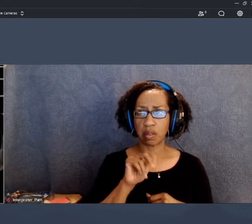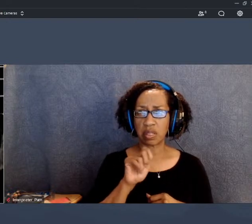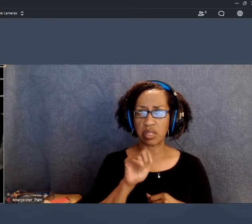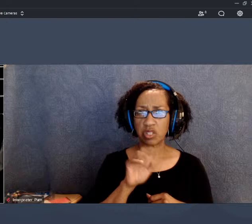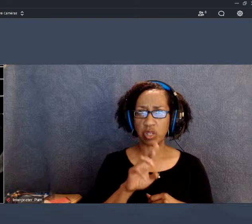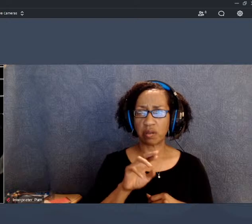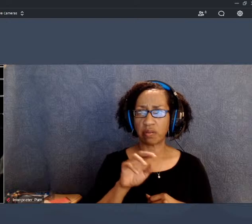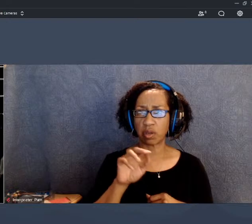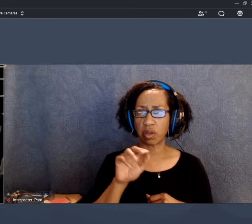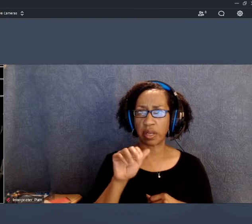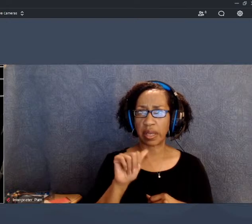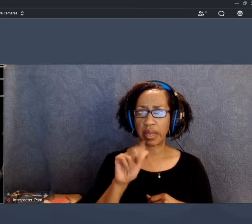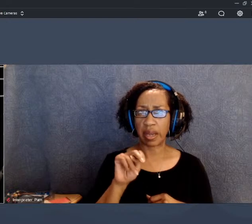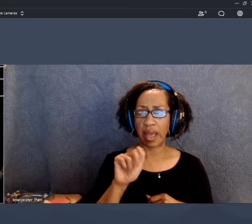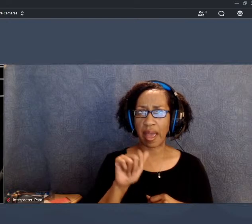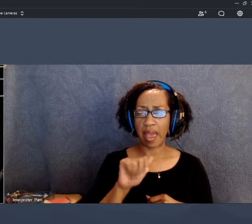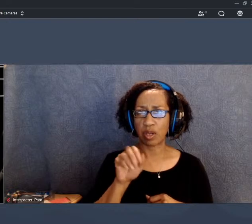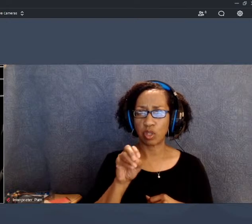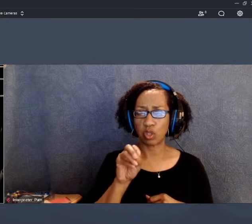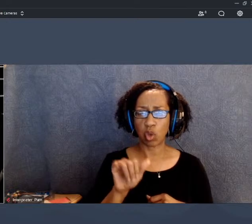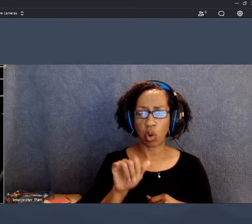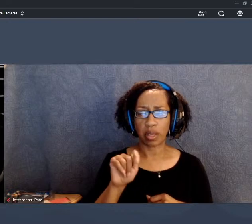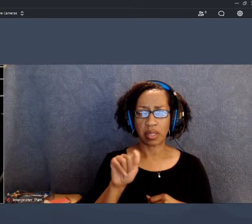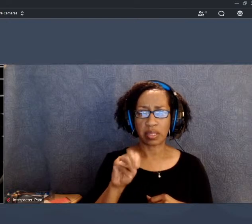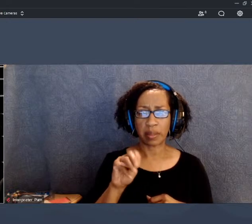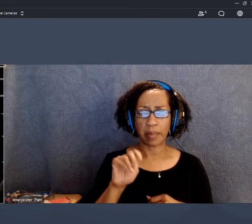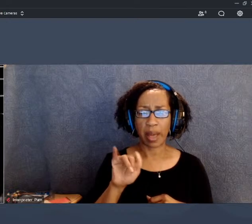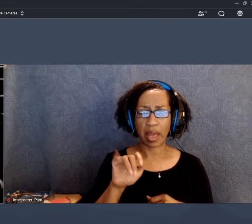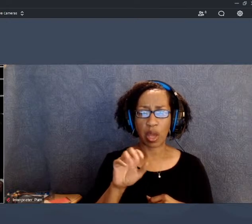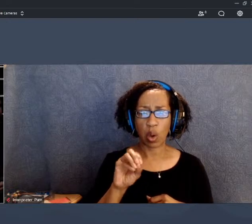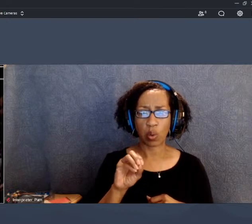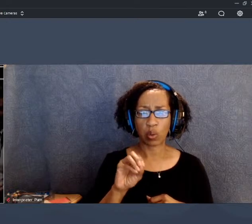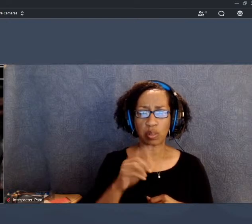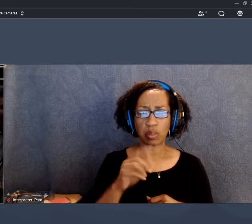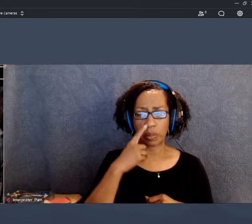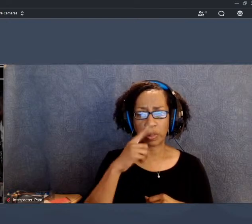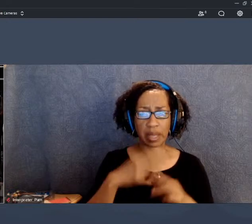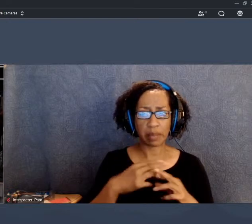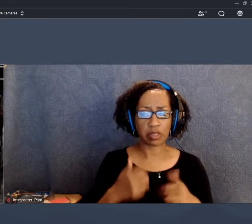Tamayo? Okay, can I go ahead and get your names and addresses each for the record, please?